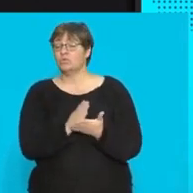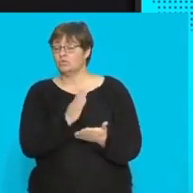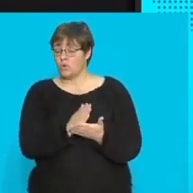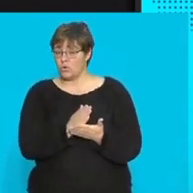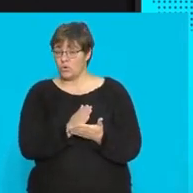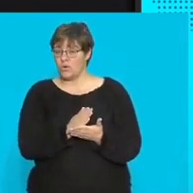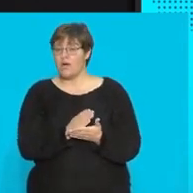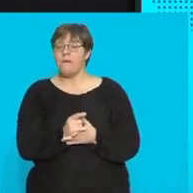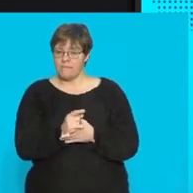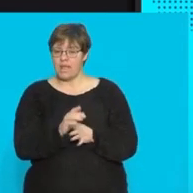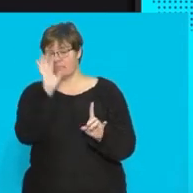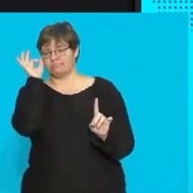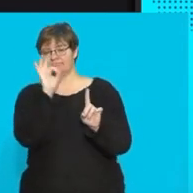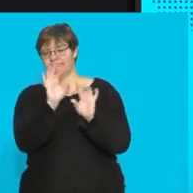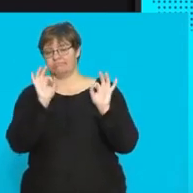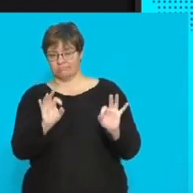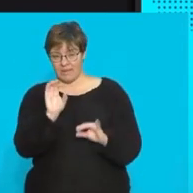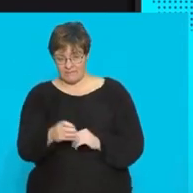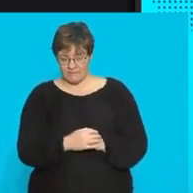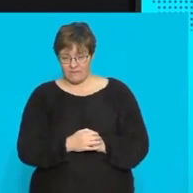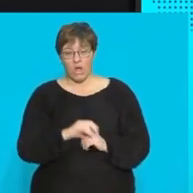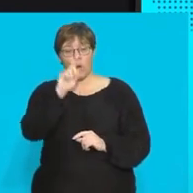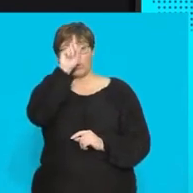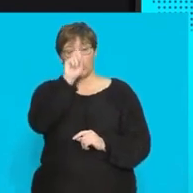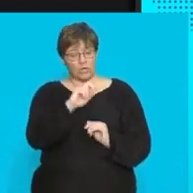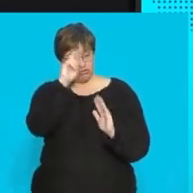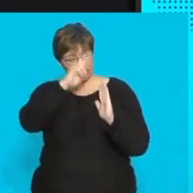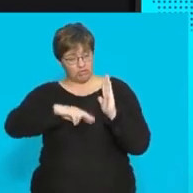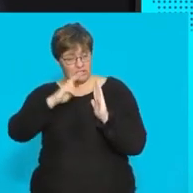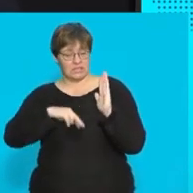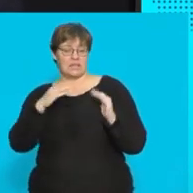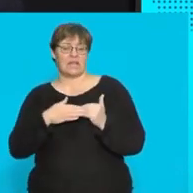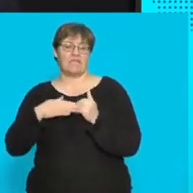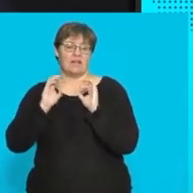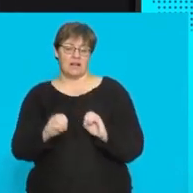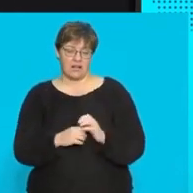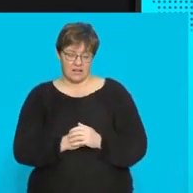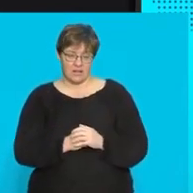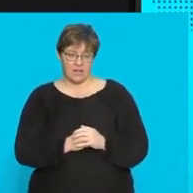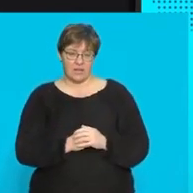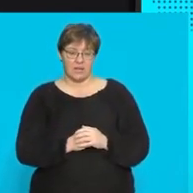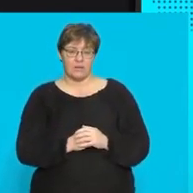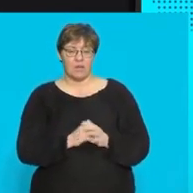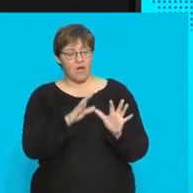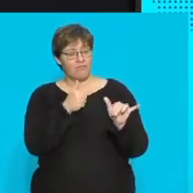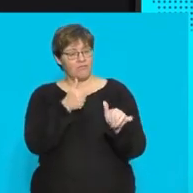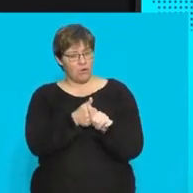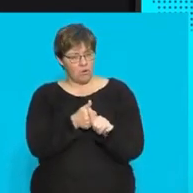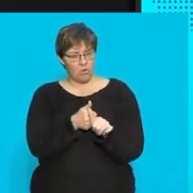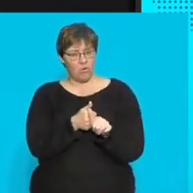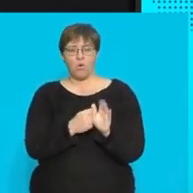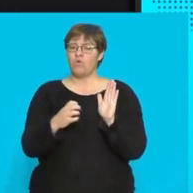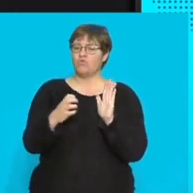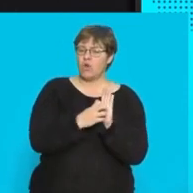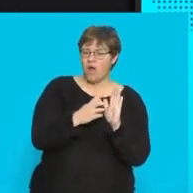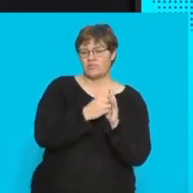sure that you are quite accurate. You read your questions carefully, right? And you follow, right? If you're